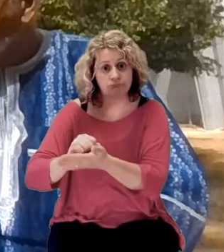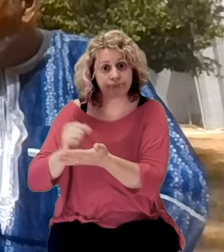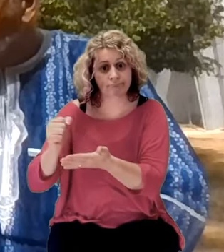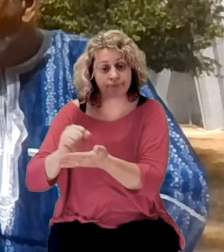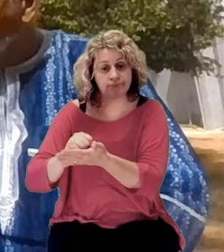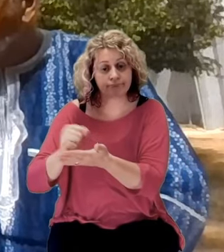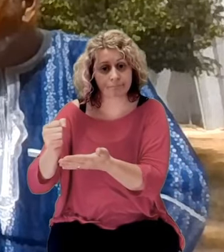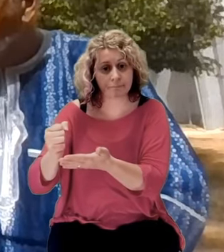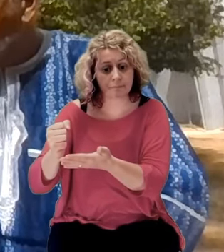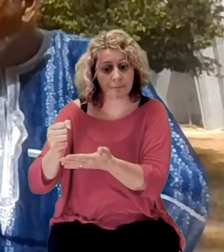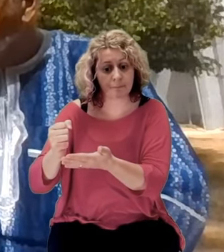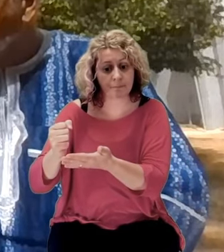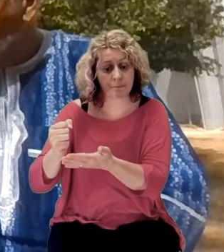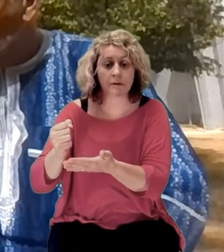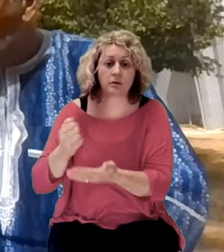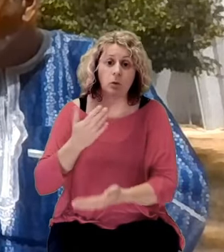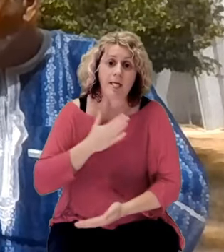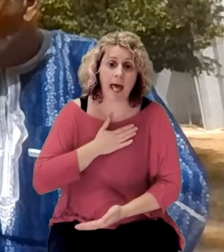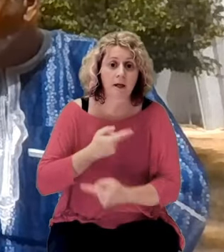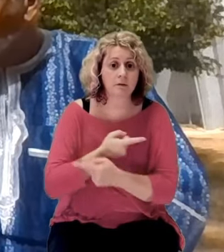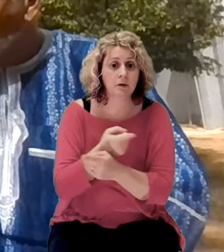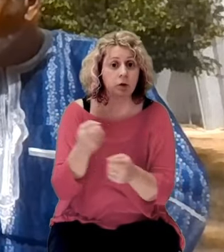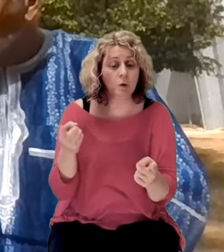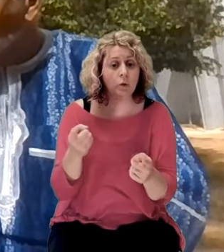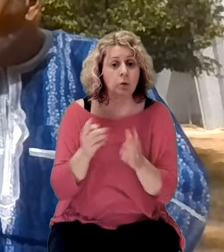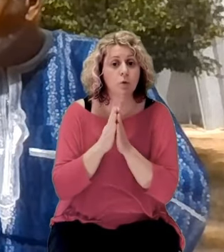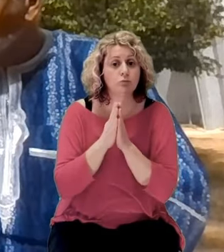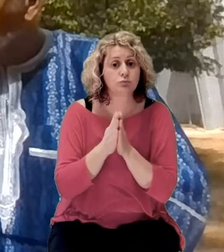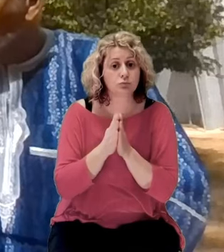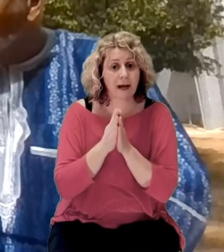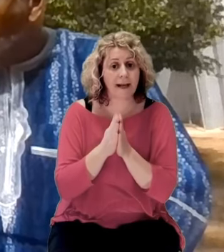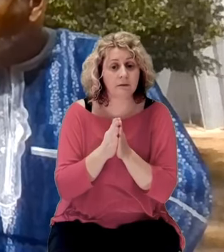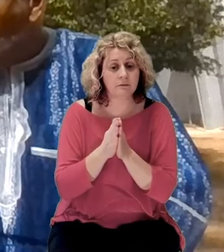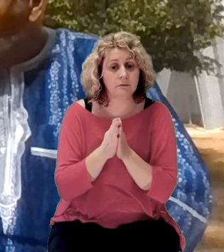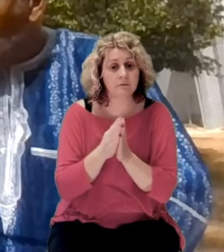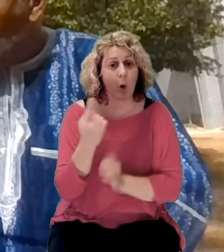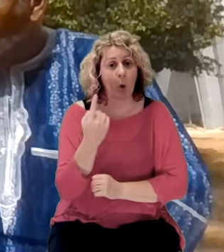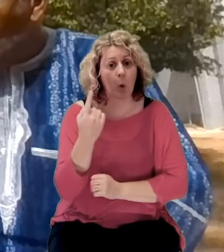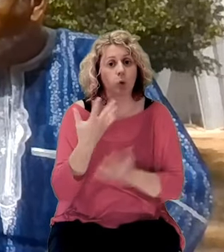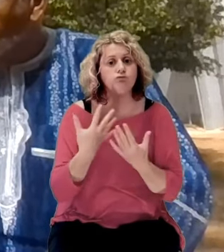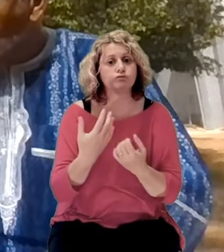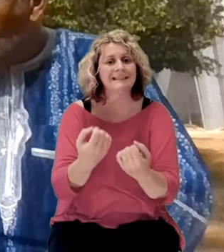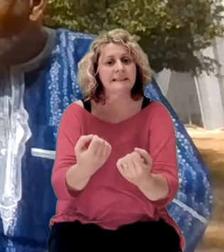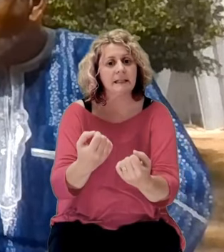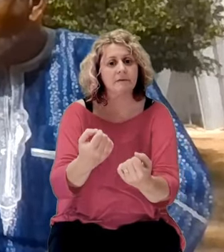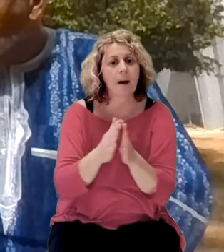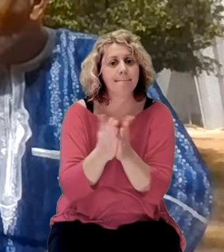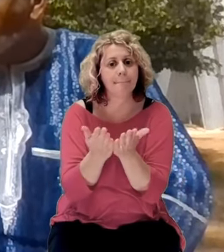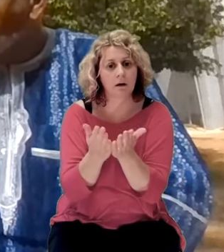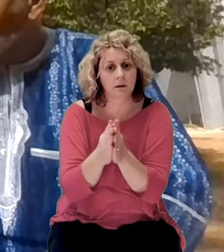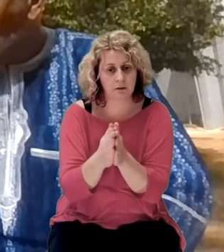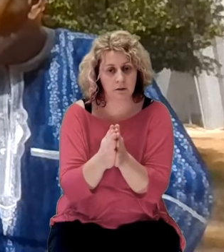written that are in the process of publication. So we'd like you to please pray